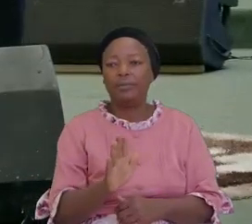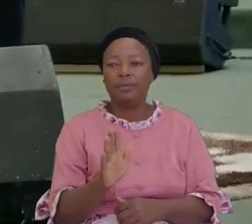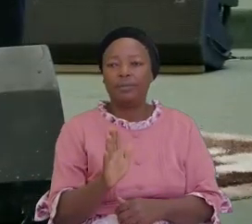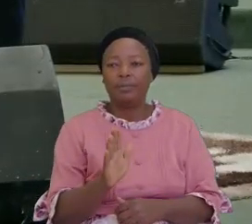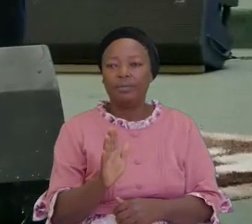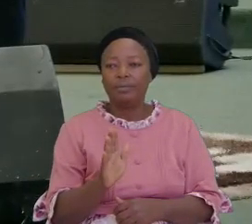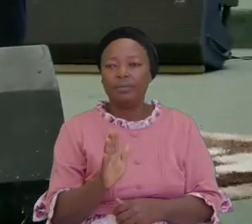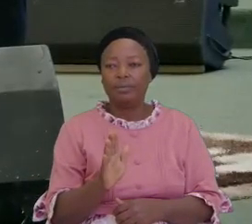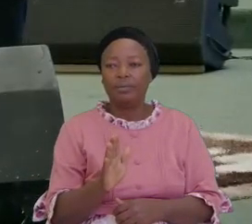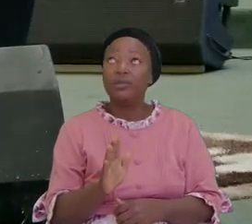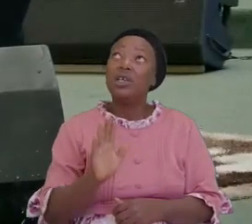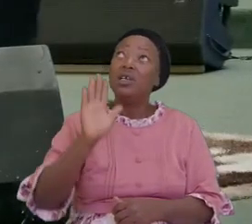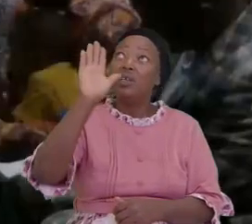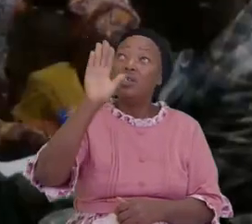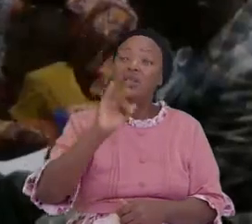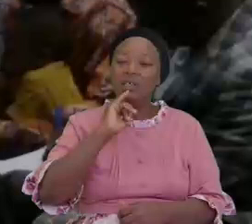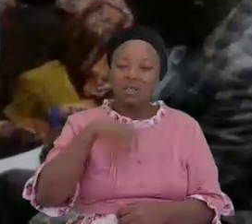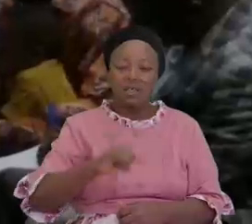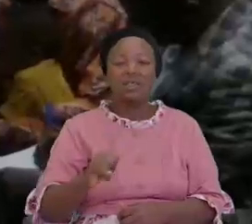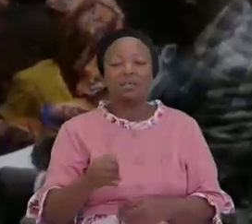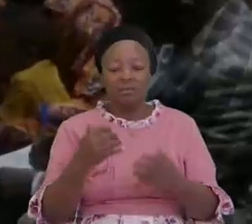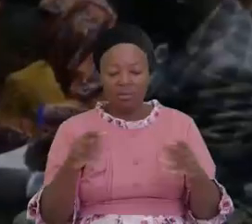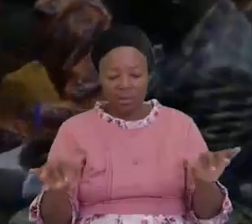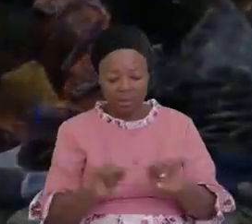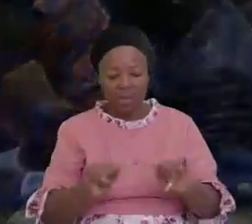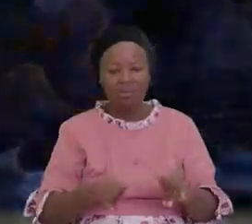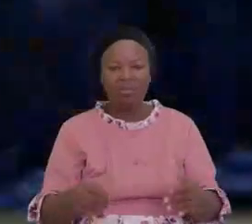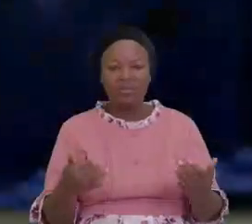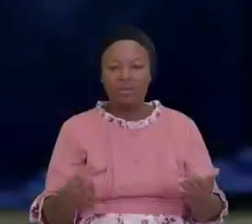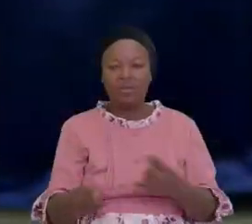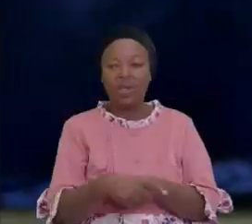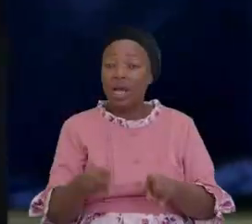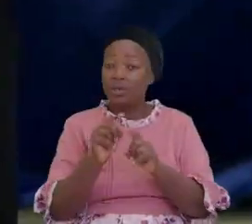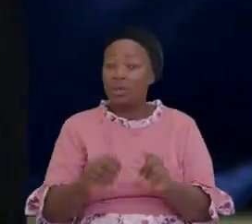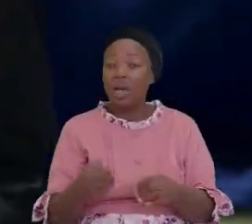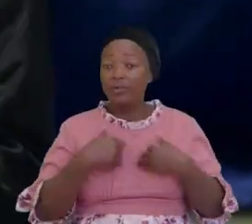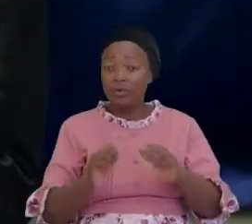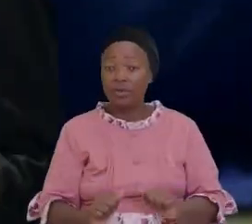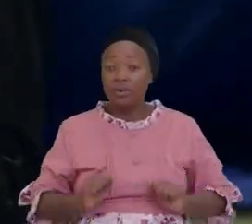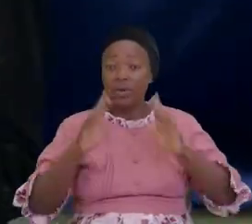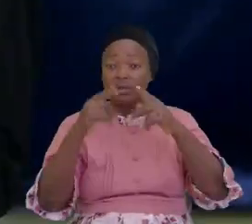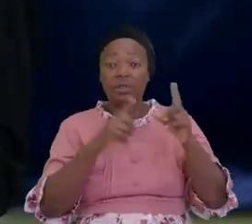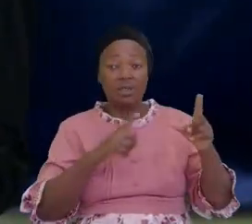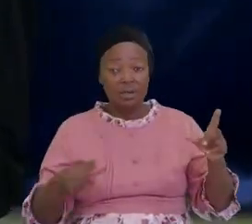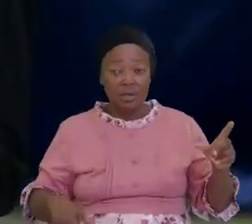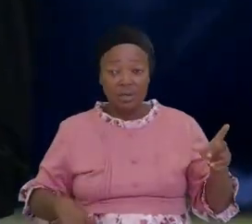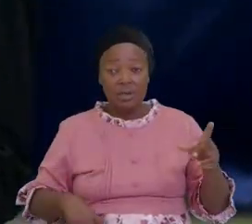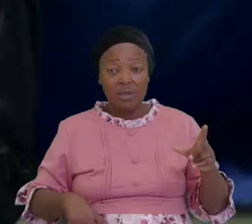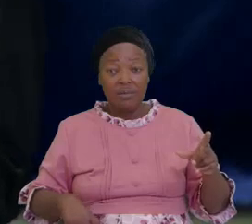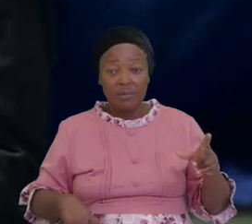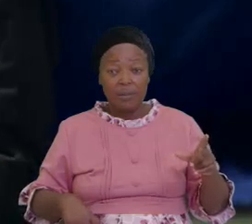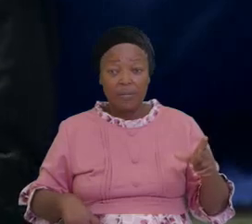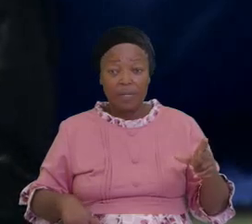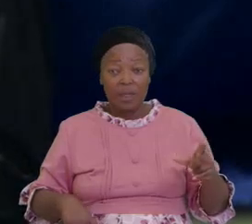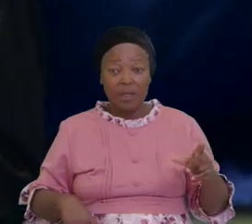It's still the same today. As you surrender to the Lord, and your old